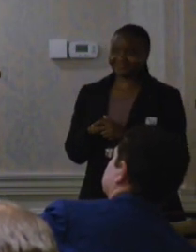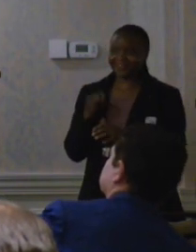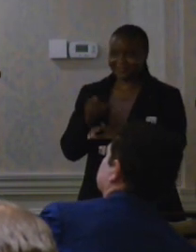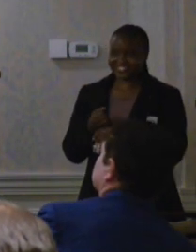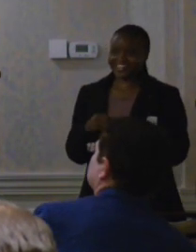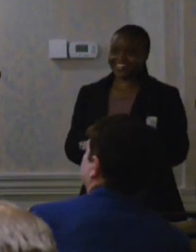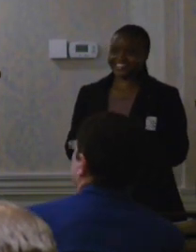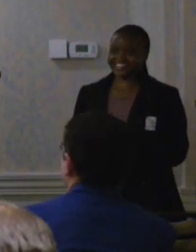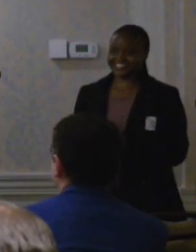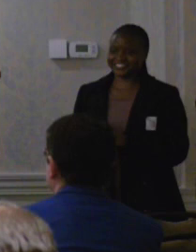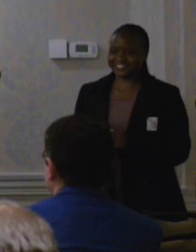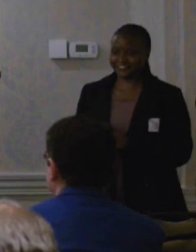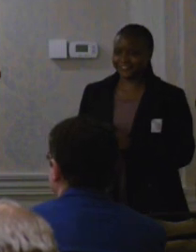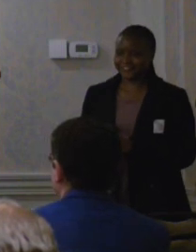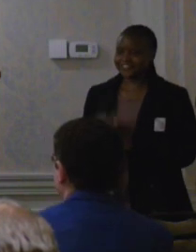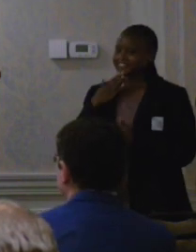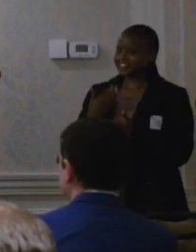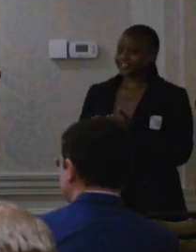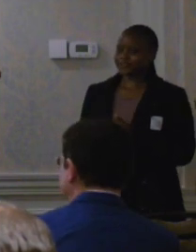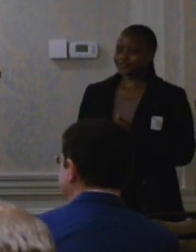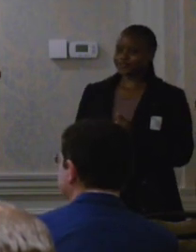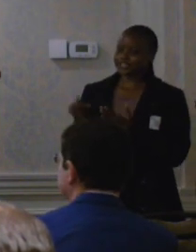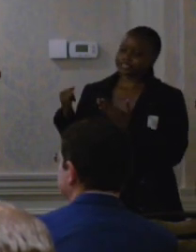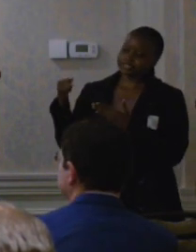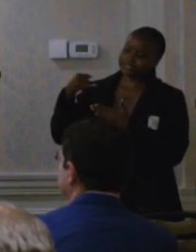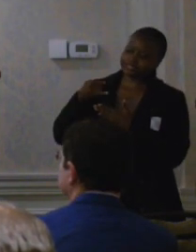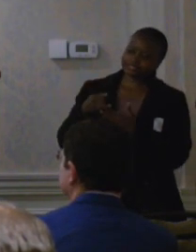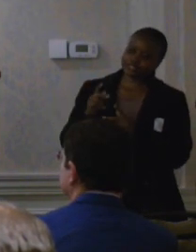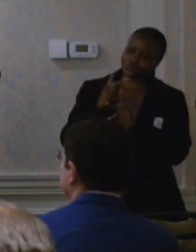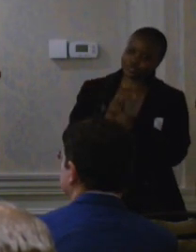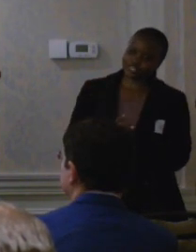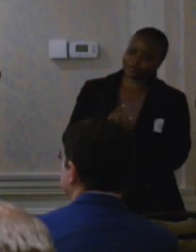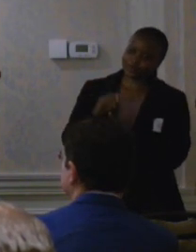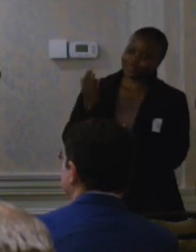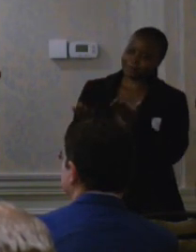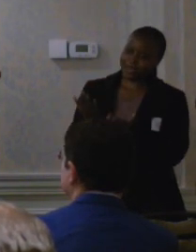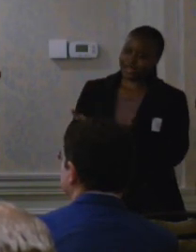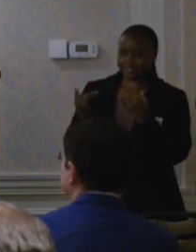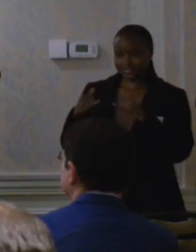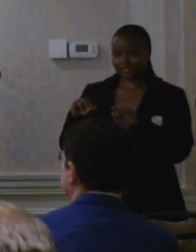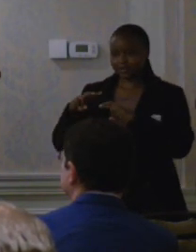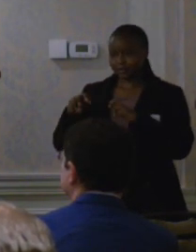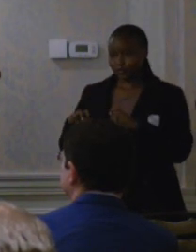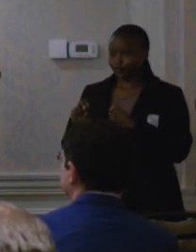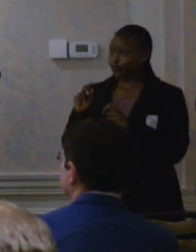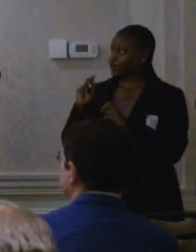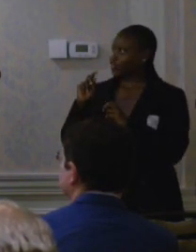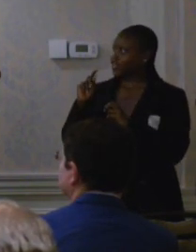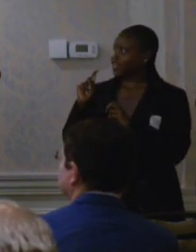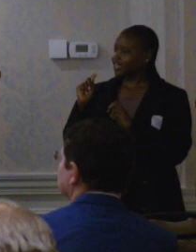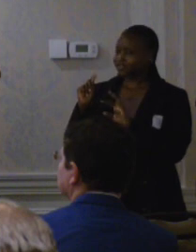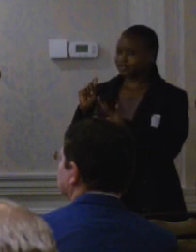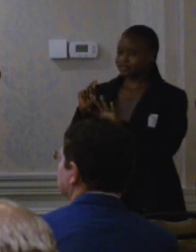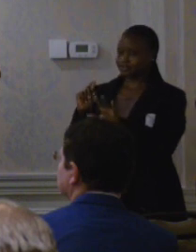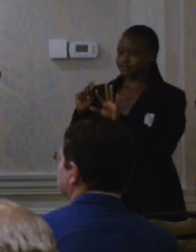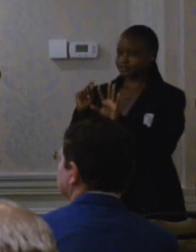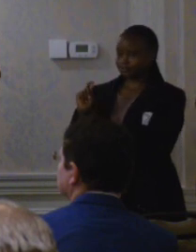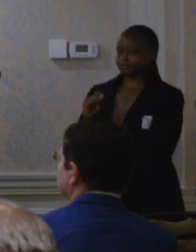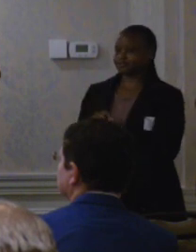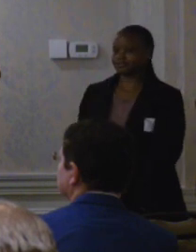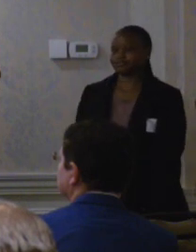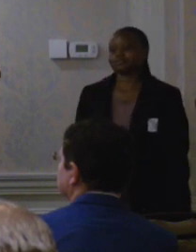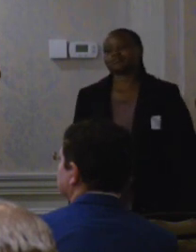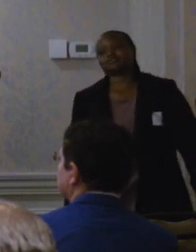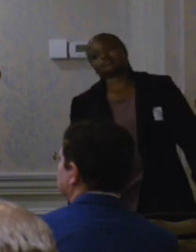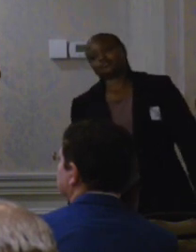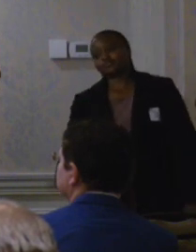Thank you, Huong. Very illustrative of how to keep the balance. Let me now look for the teaser video. I hope also the